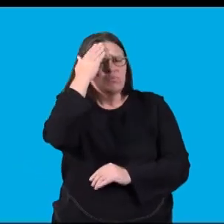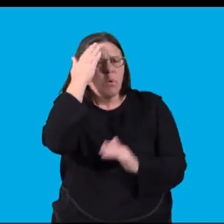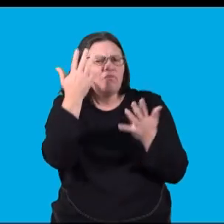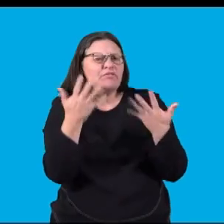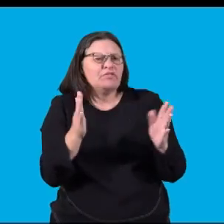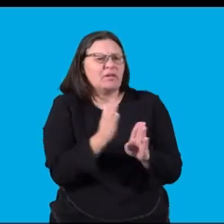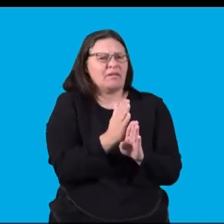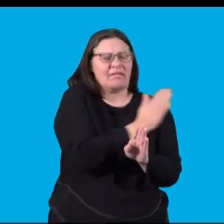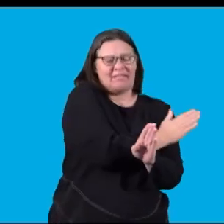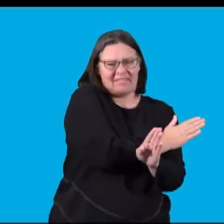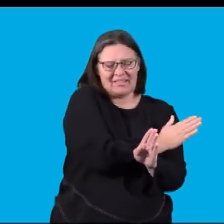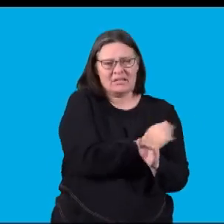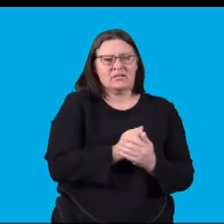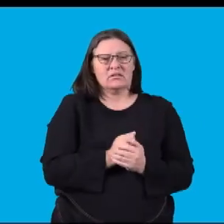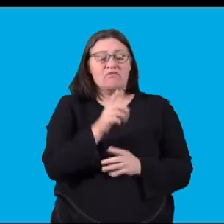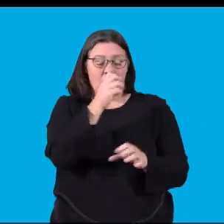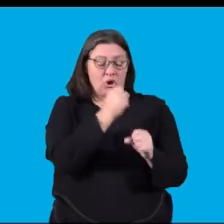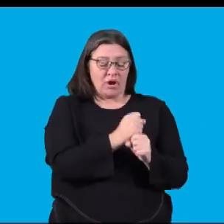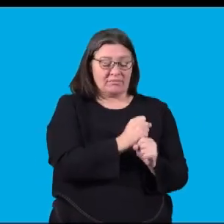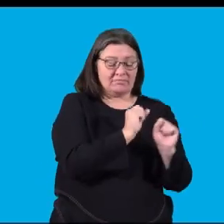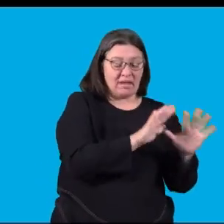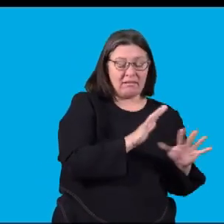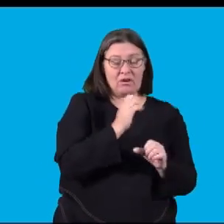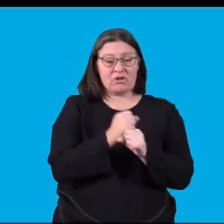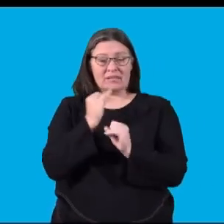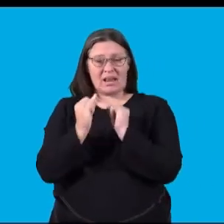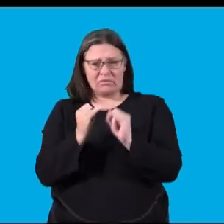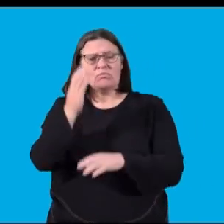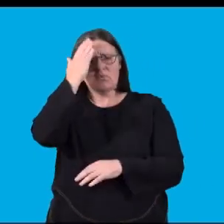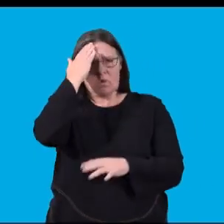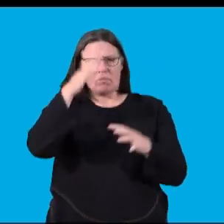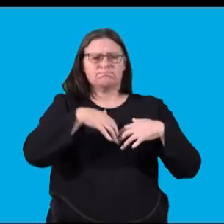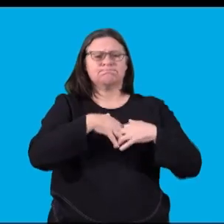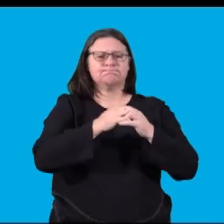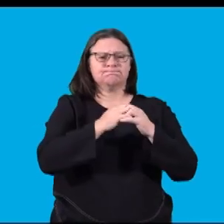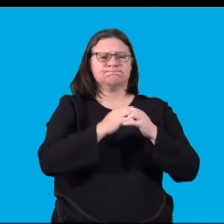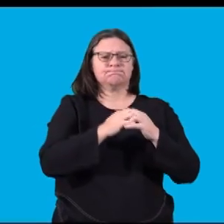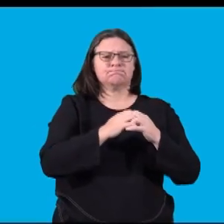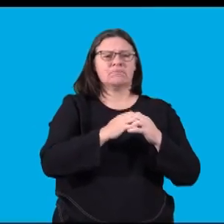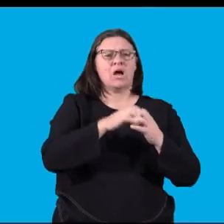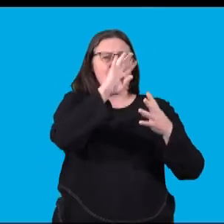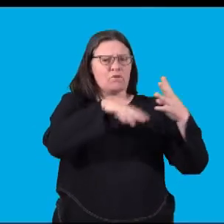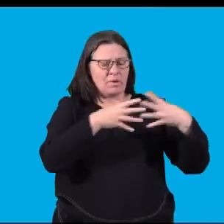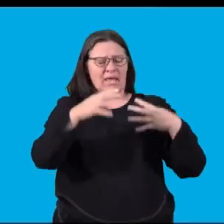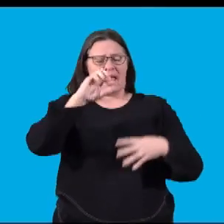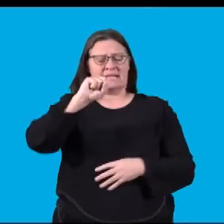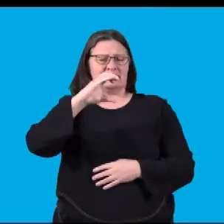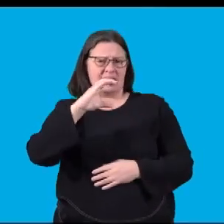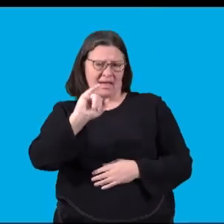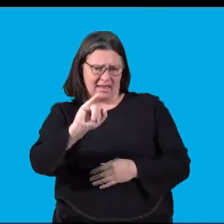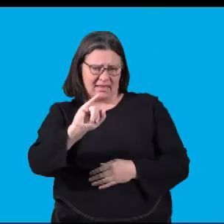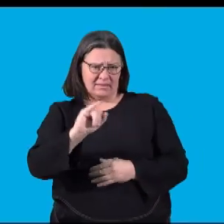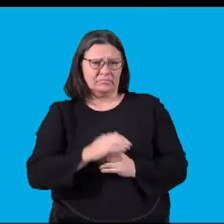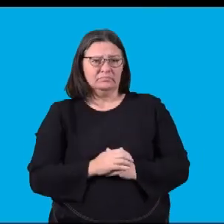Pre-knowledge. What do you know already? So far, from your grade 10 and 11, you know how to draw up the format of the statement of